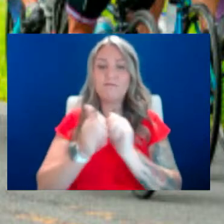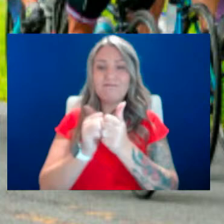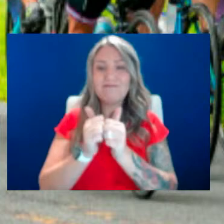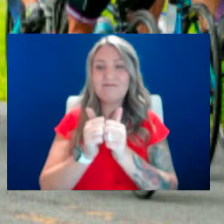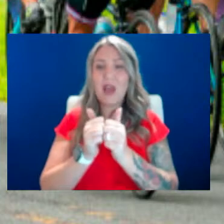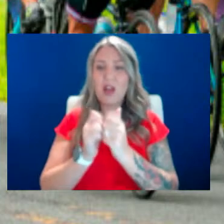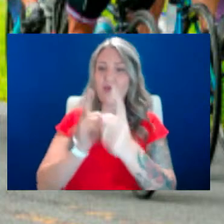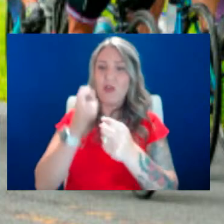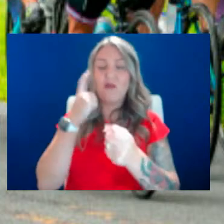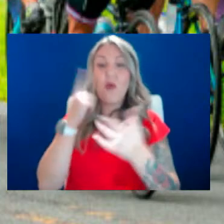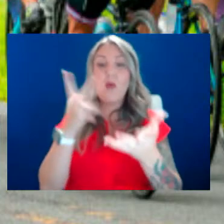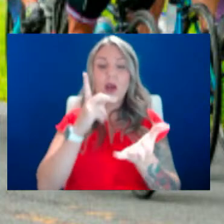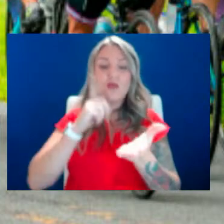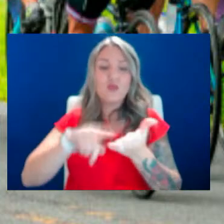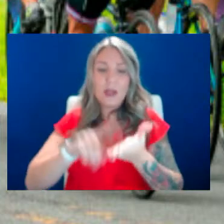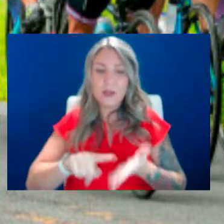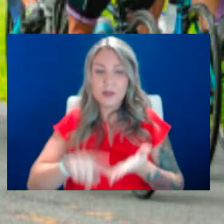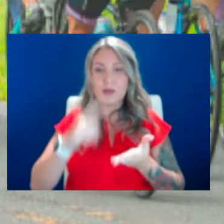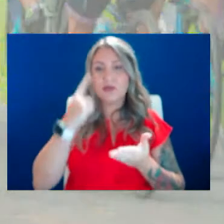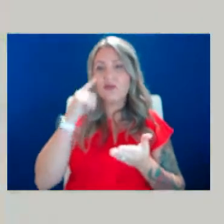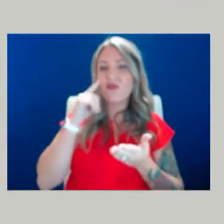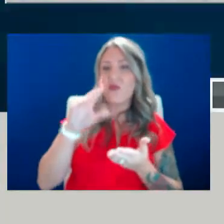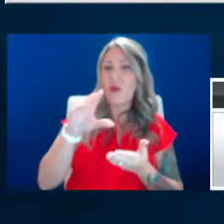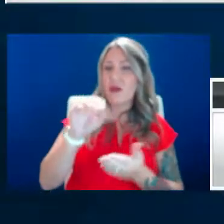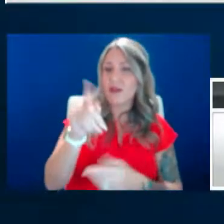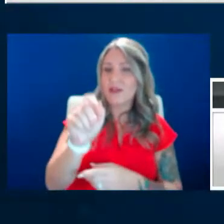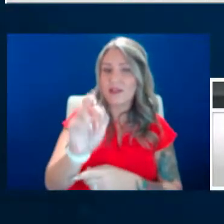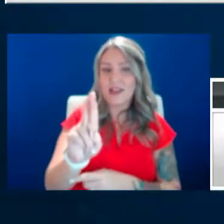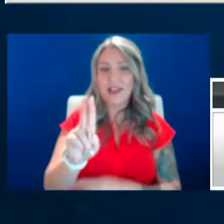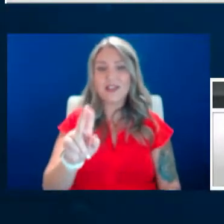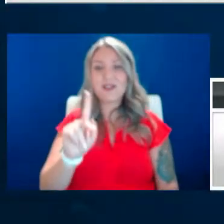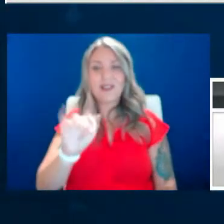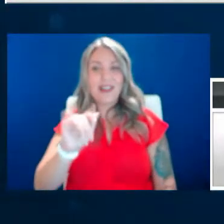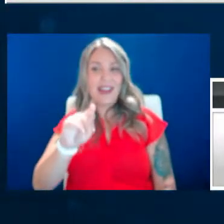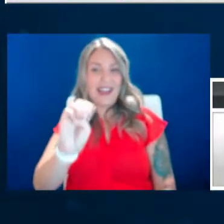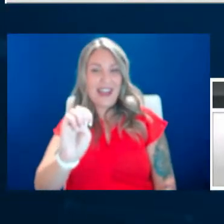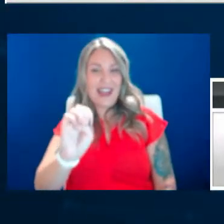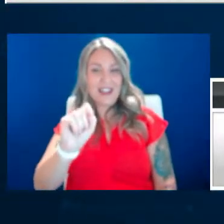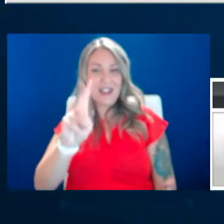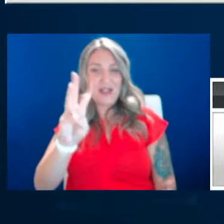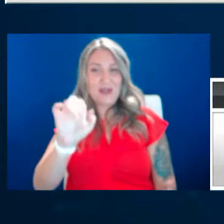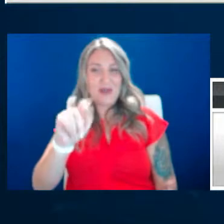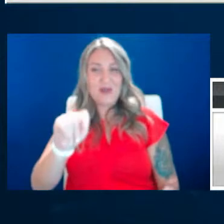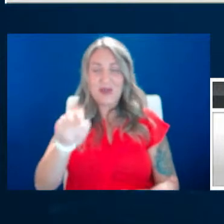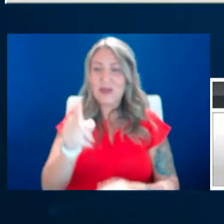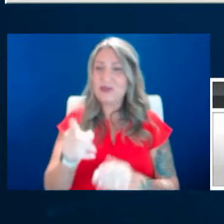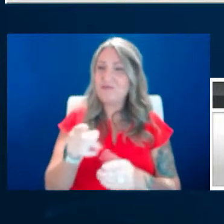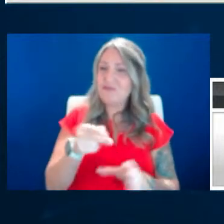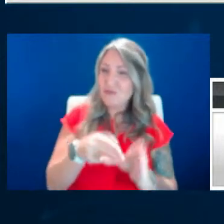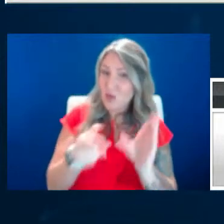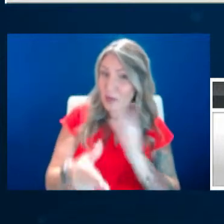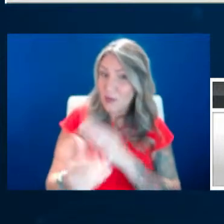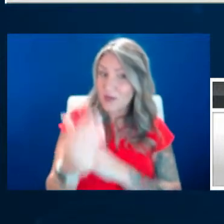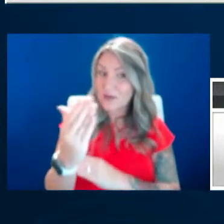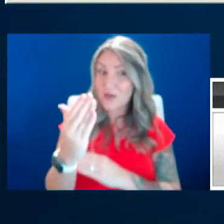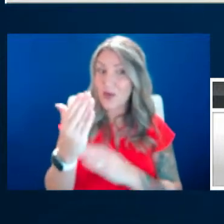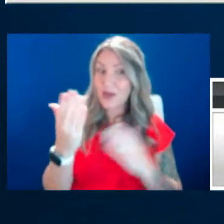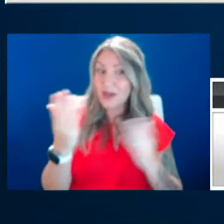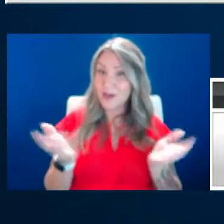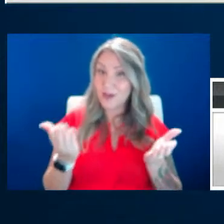Research. Katie Sweet with the V Foundation is joining us this morning. Do we have Katie with us?